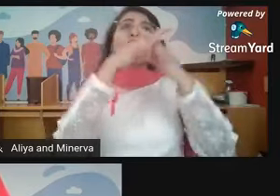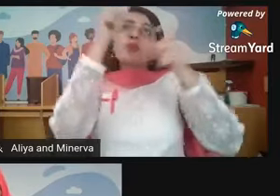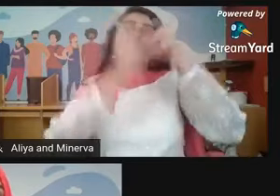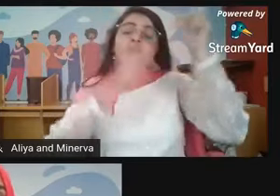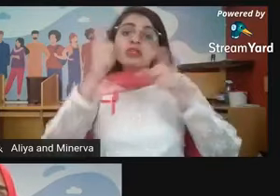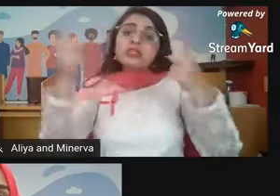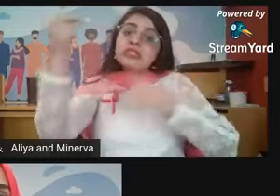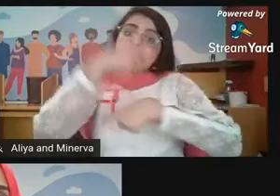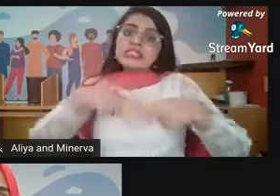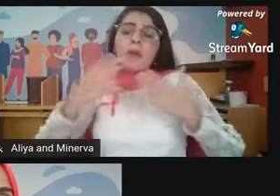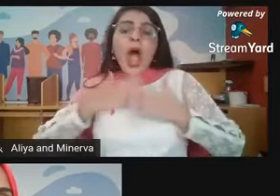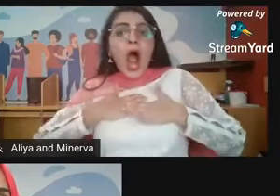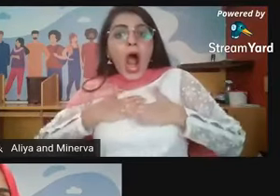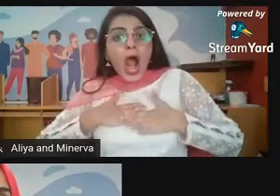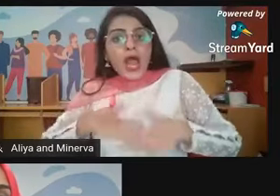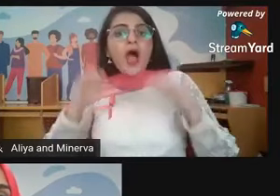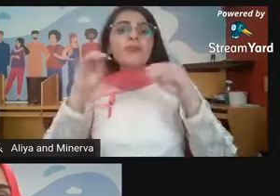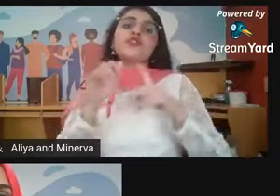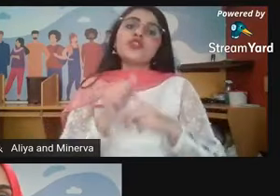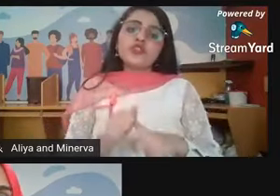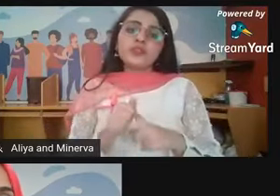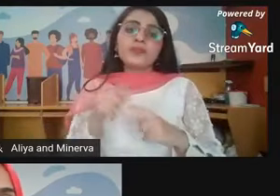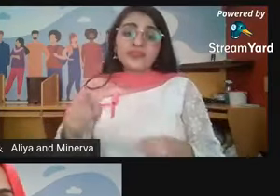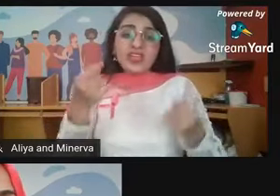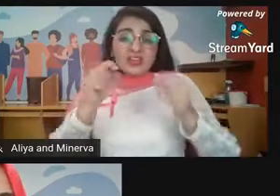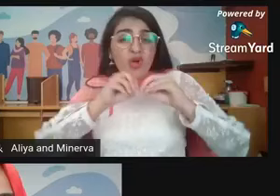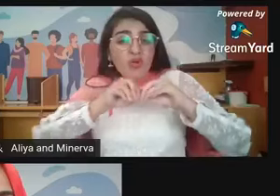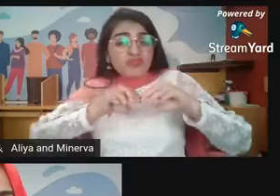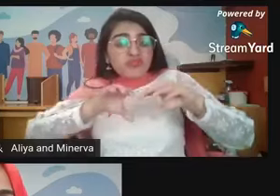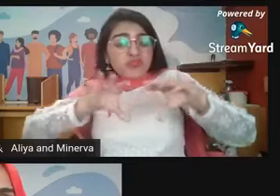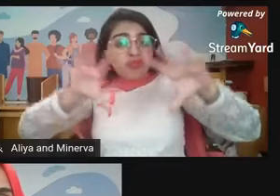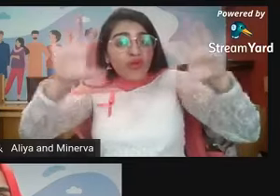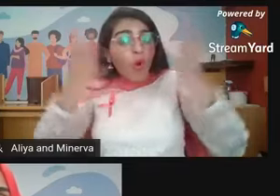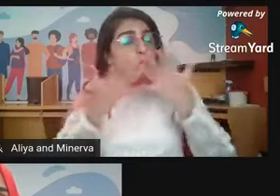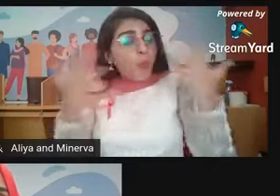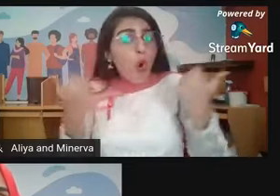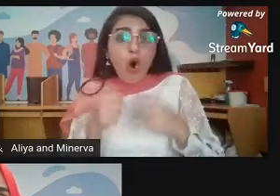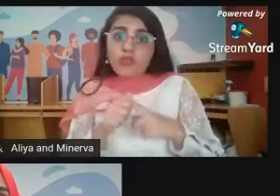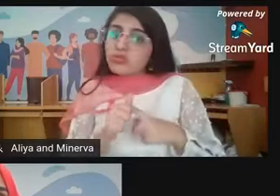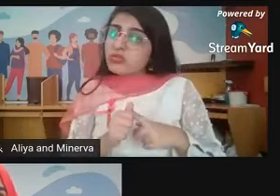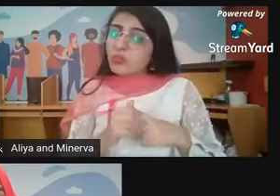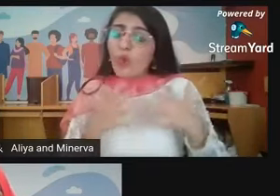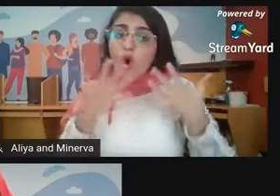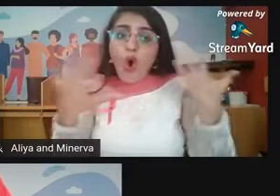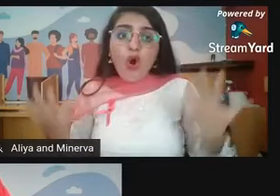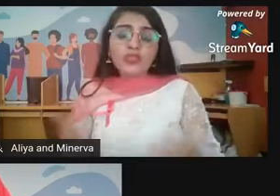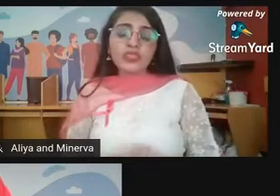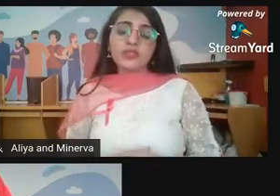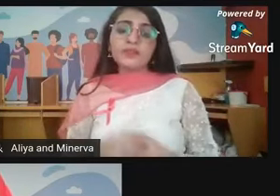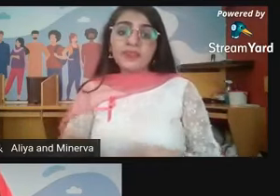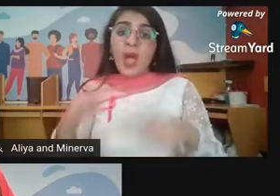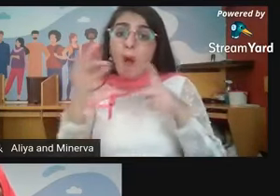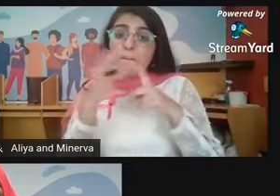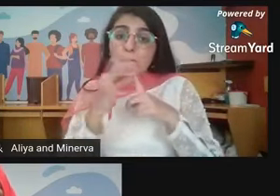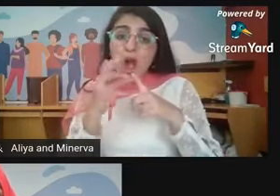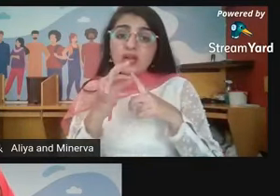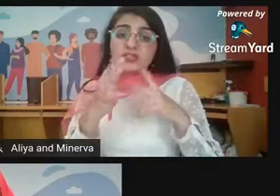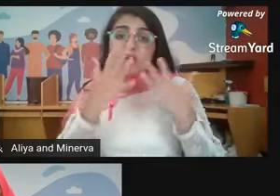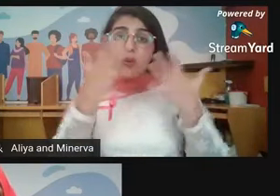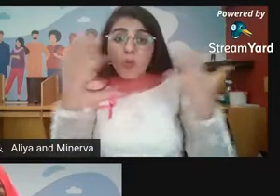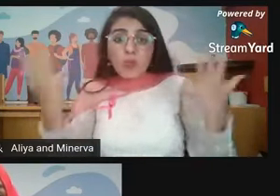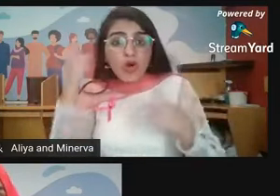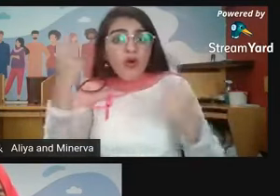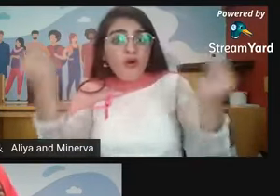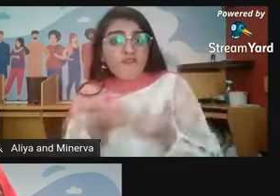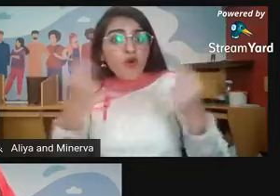because nowadays this disease is spreading like anything. And in Pakistan, we have much cases